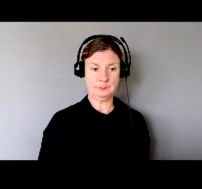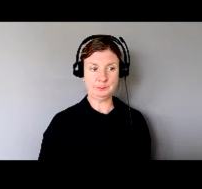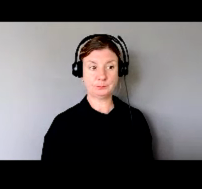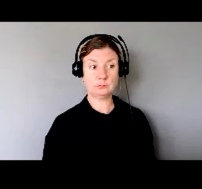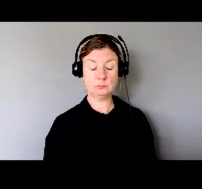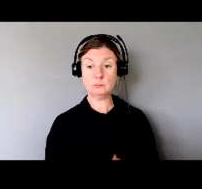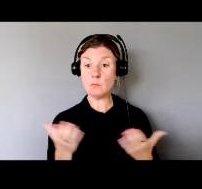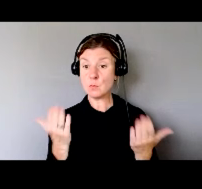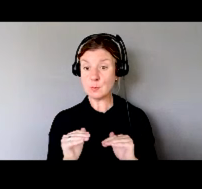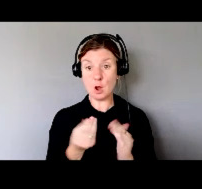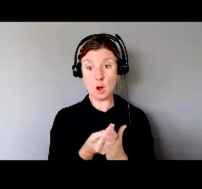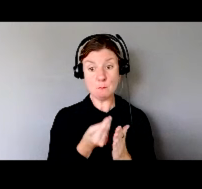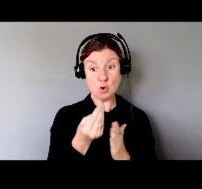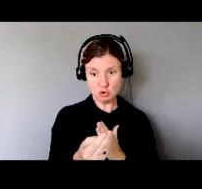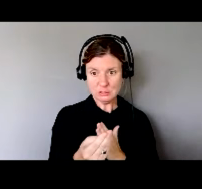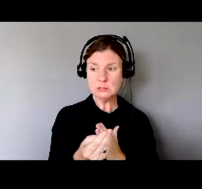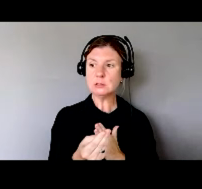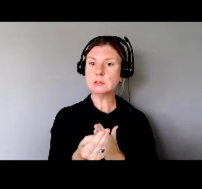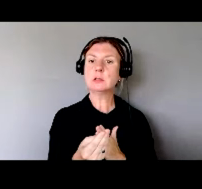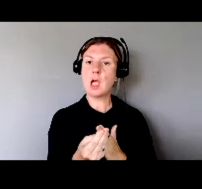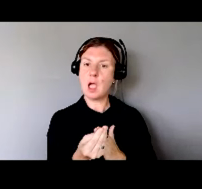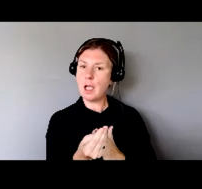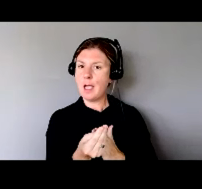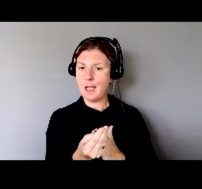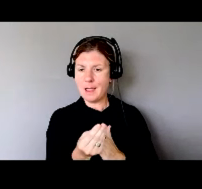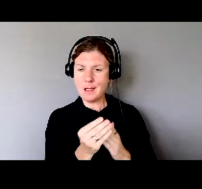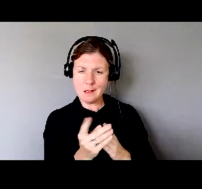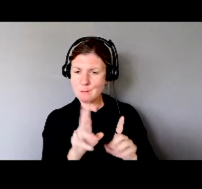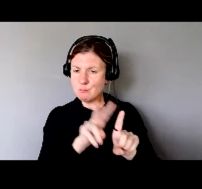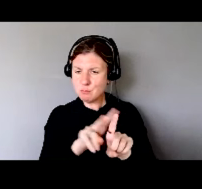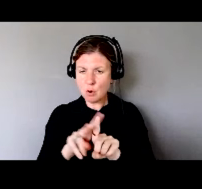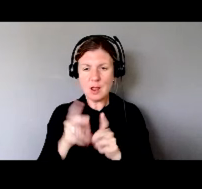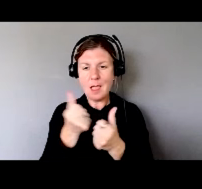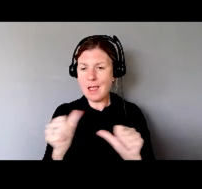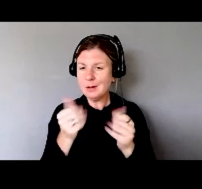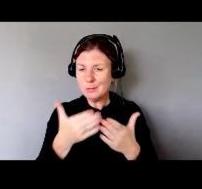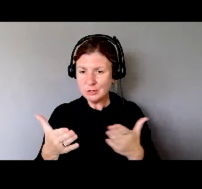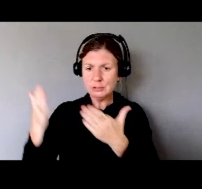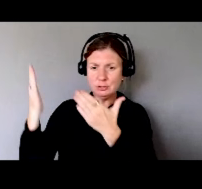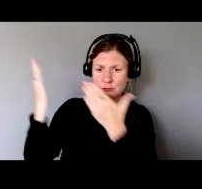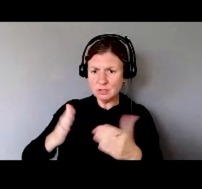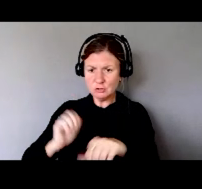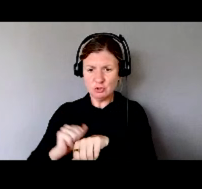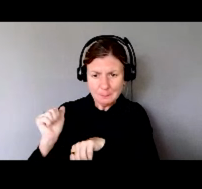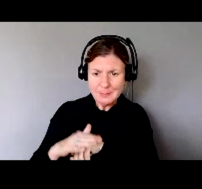Purchase and schedule material shipments and oversee fabrication of their artwork.